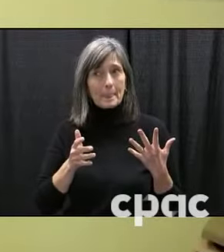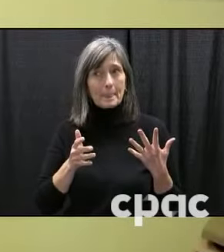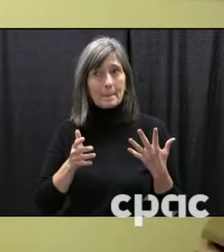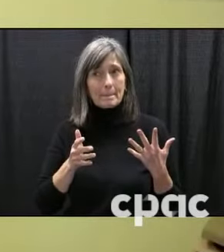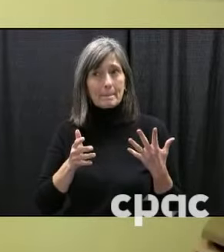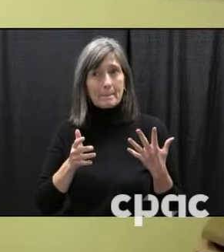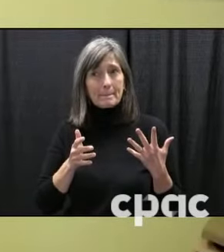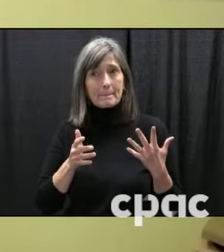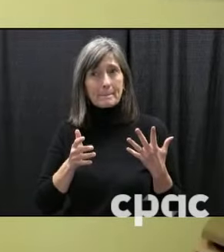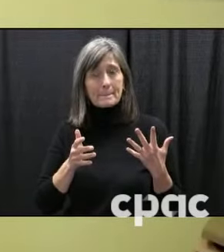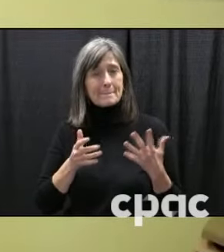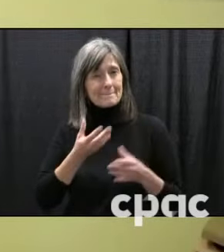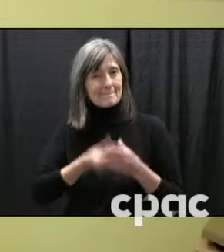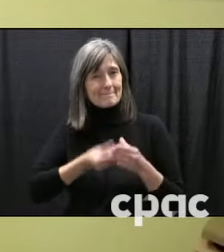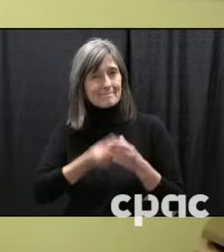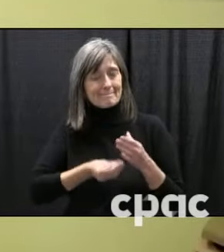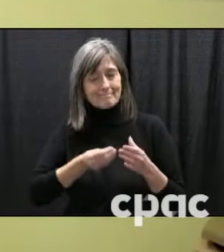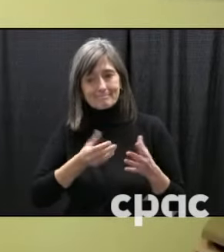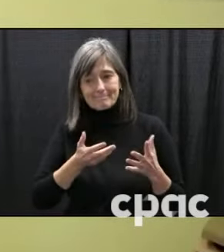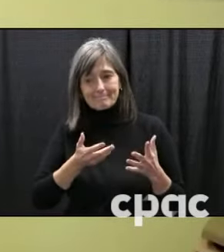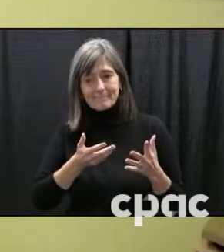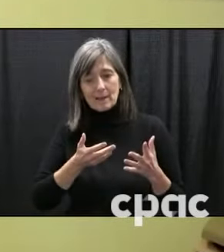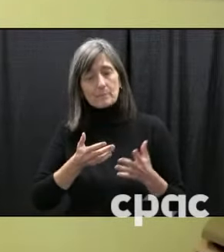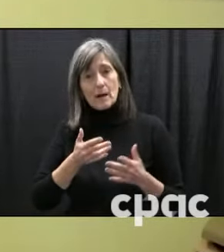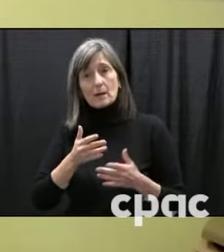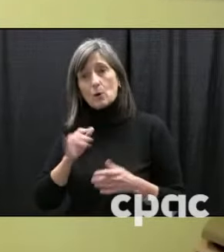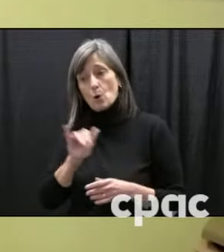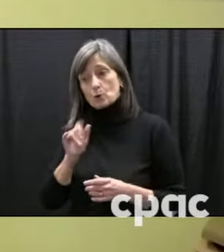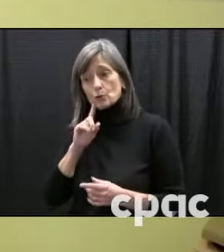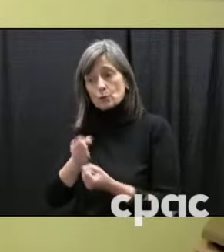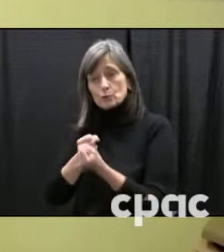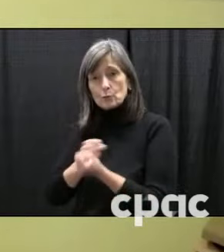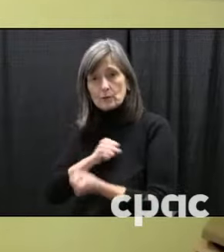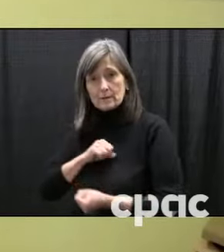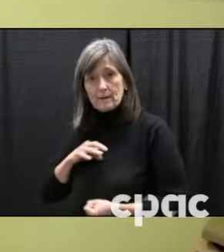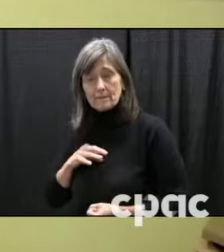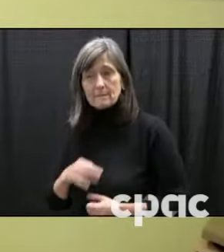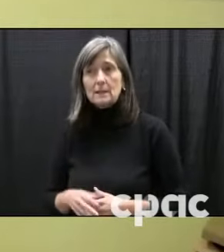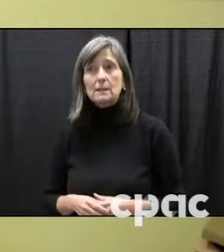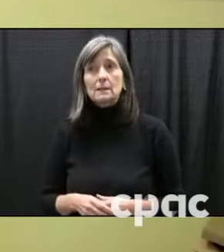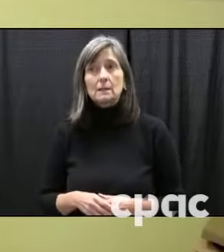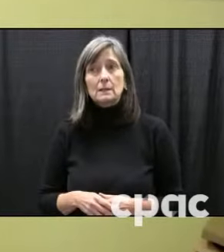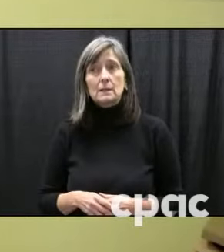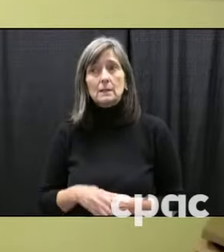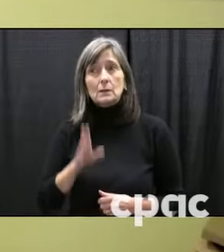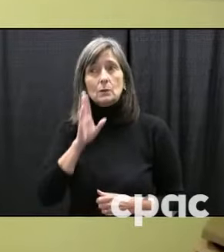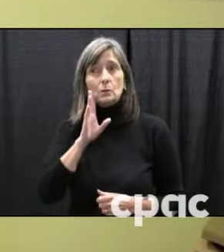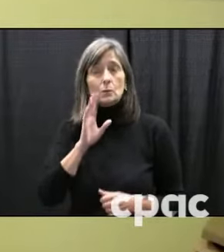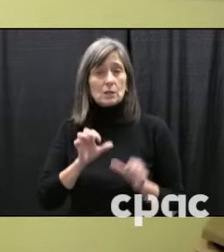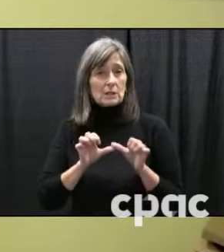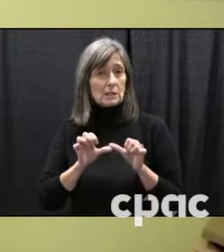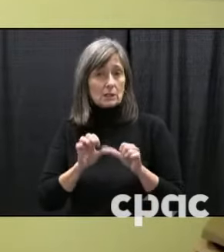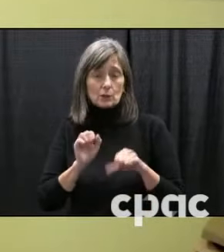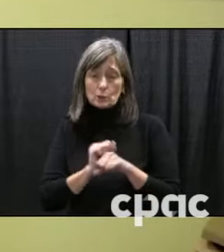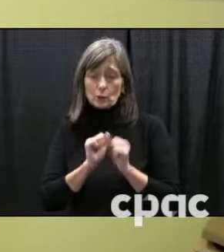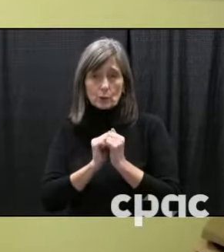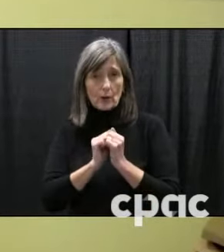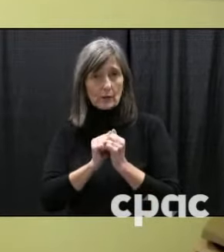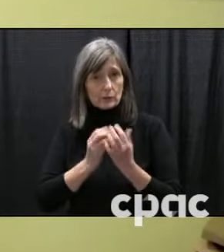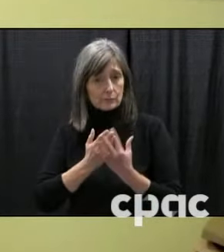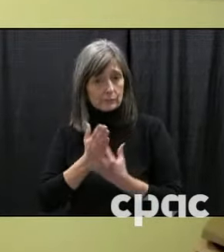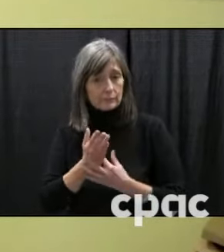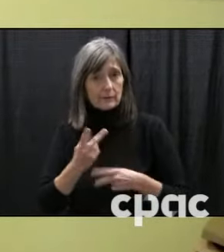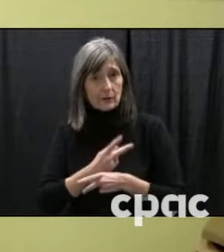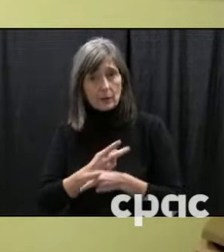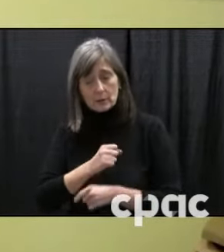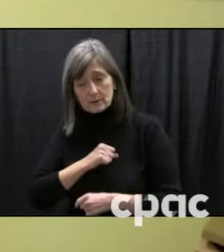as well as the processes put in place for staff. We will be continuing to work through this together with our